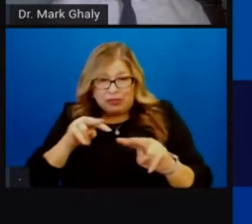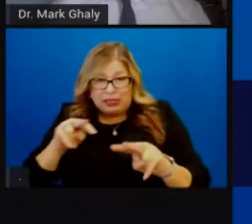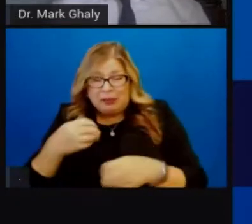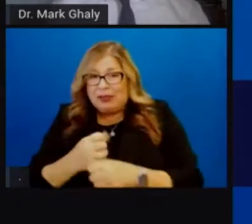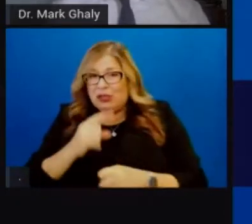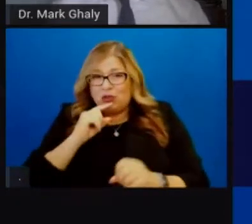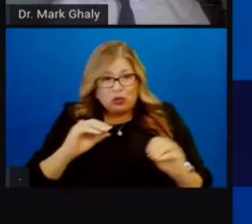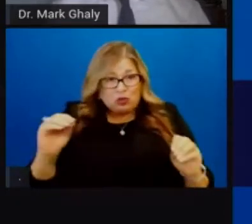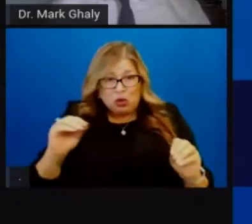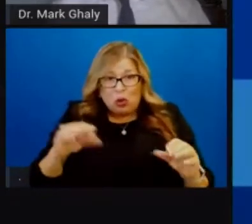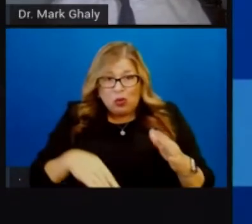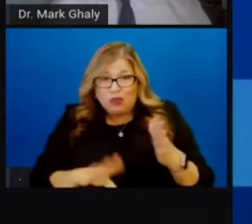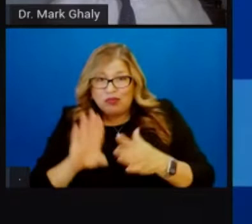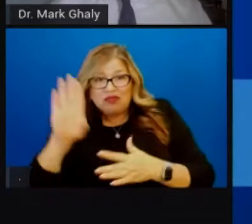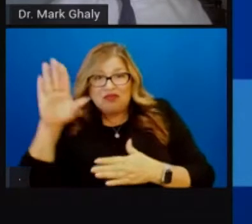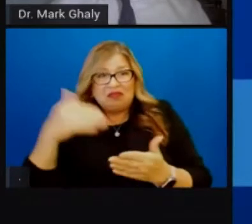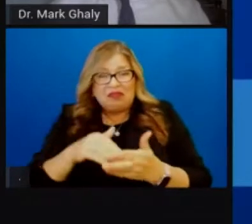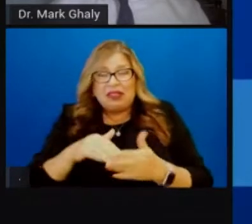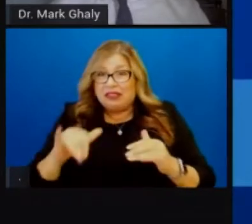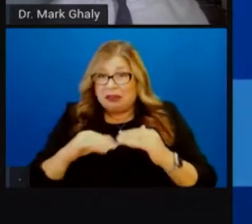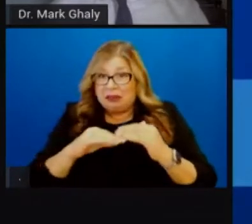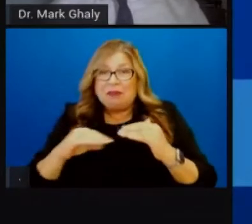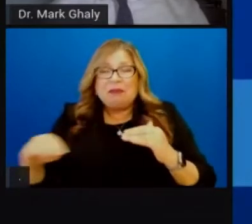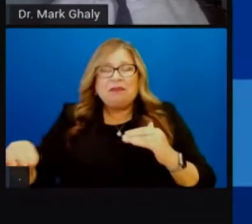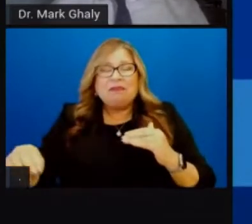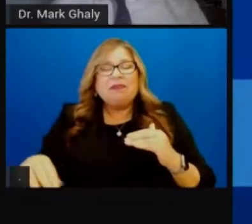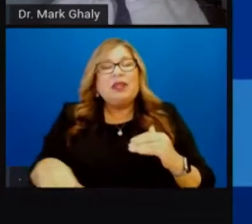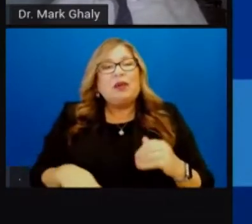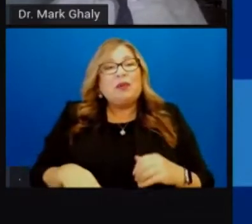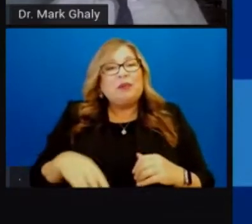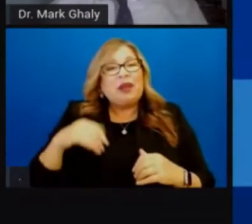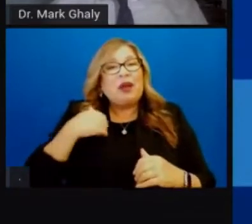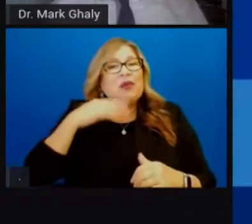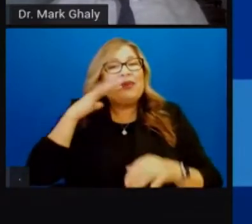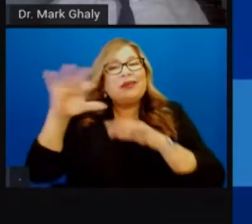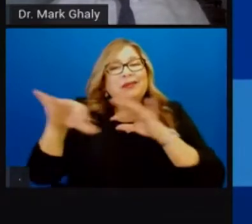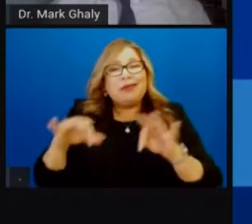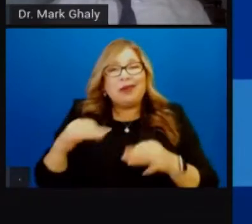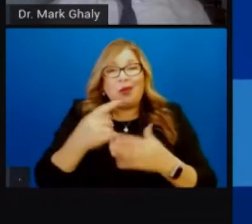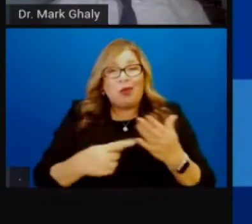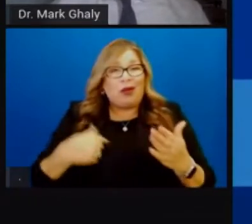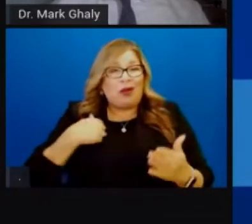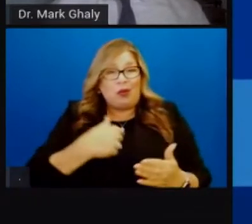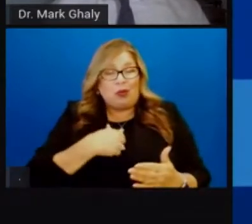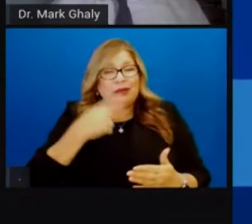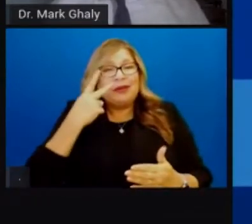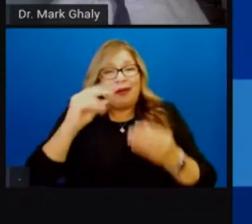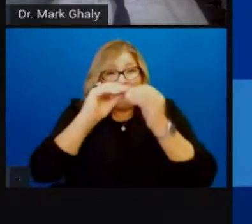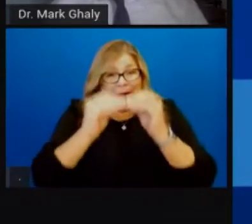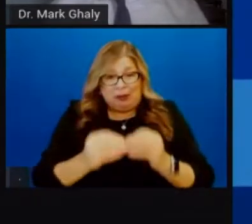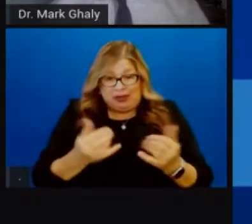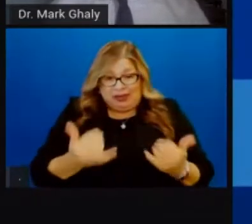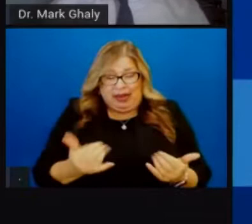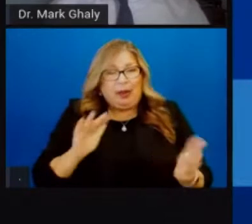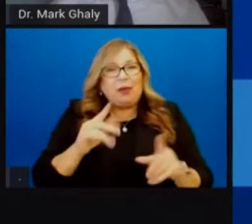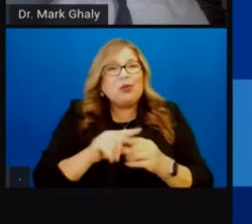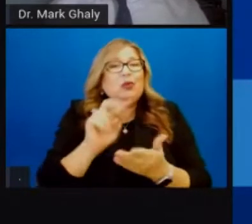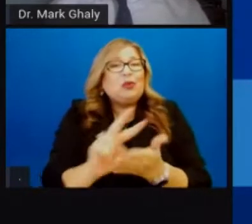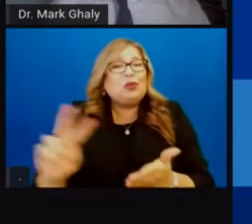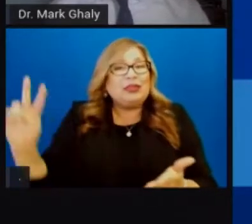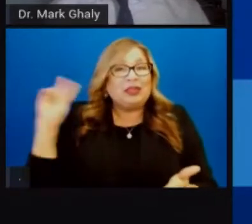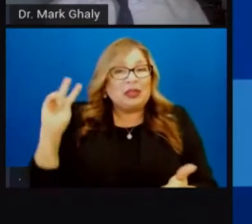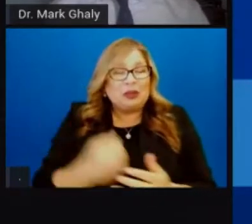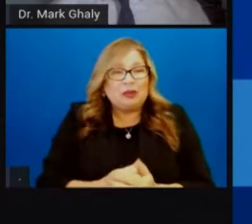So next slide. Want to walk through what we're seeing today versus what we saw 2 weeks ago. Cases